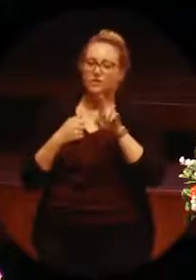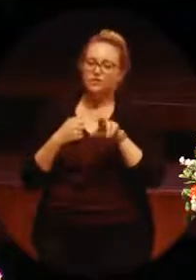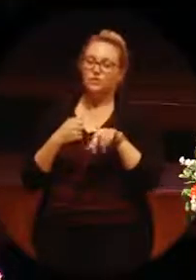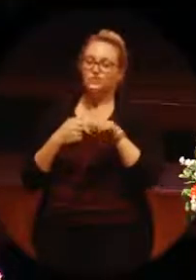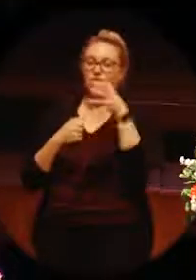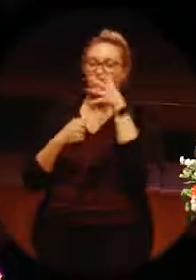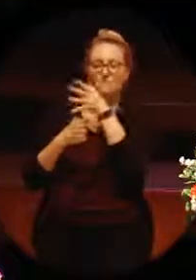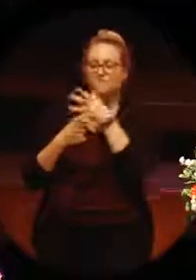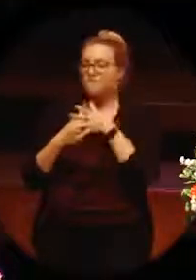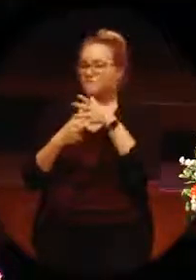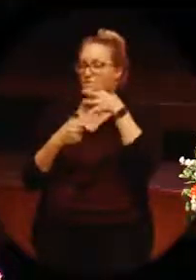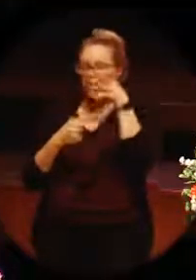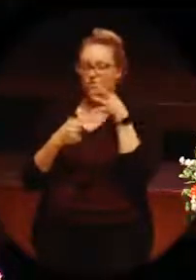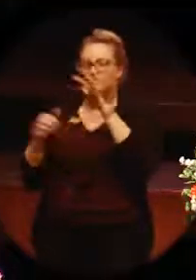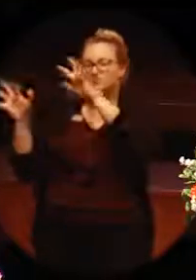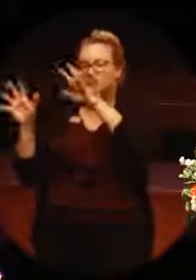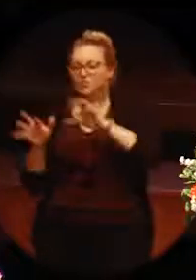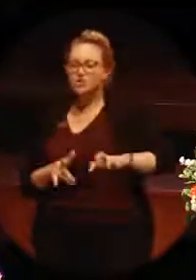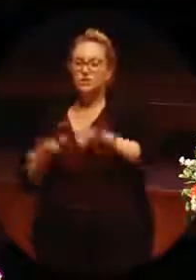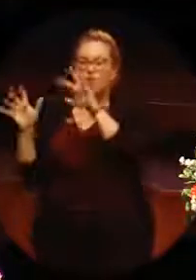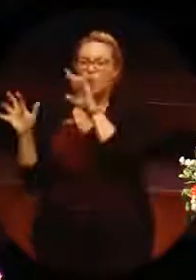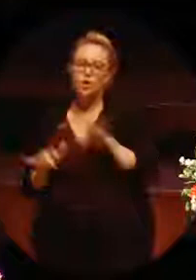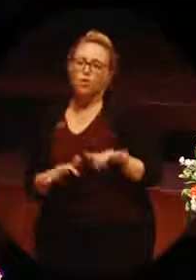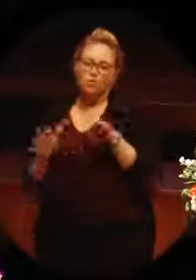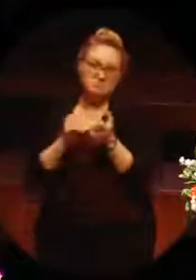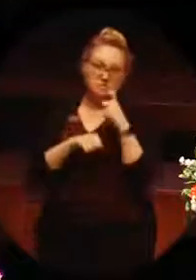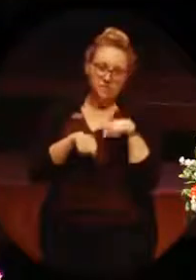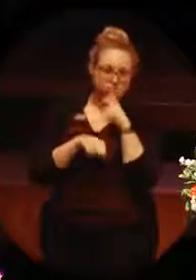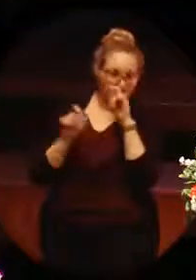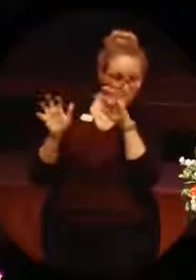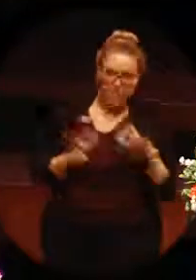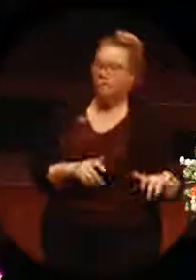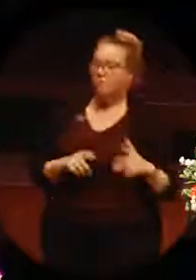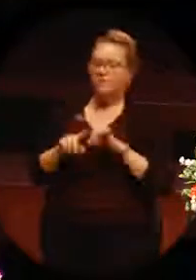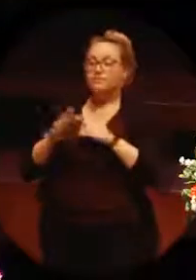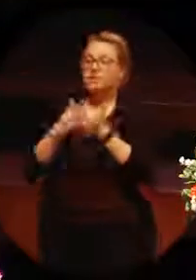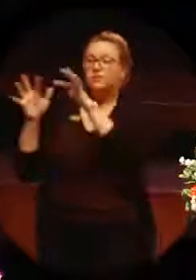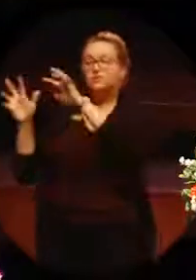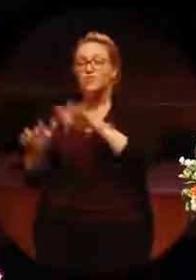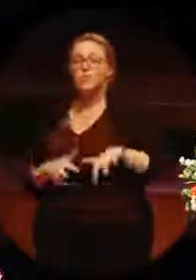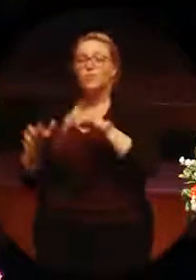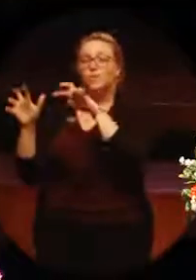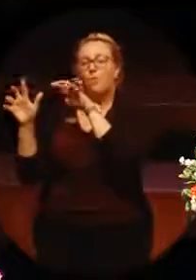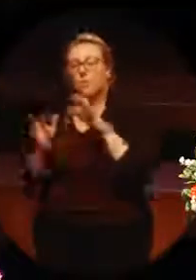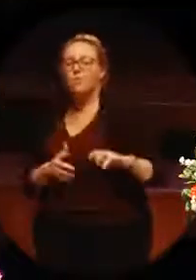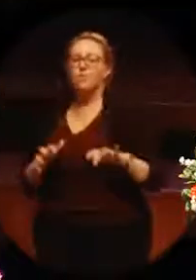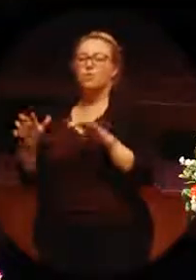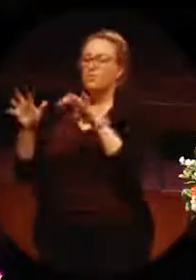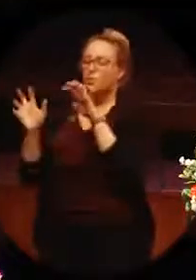out in the Tualatin River, and it was snowing heavily. Normally it doesn't do that in that part of Oregon, but the snow was coming down so